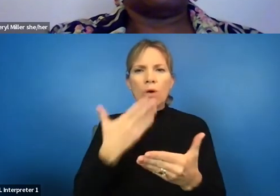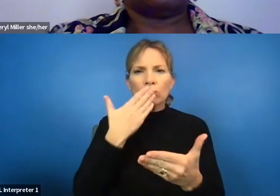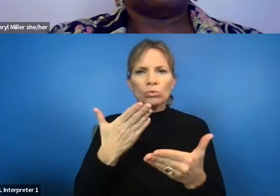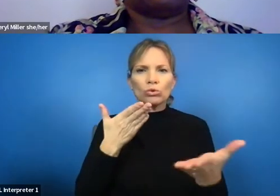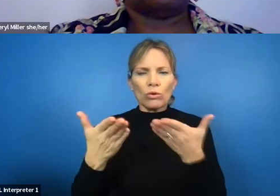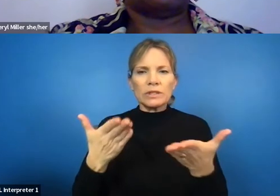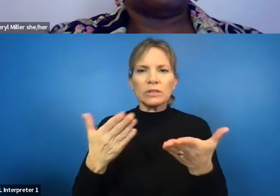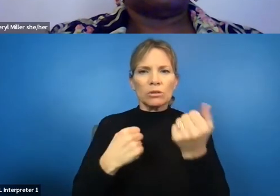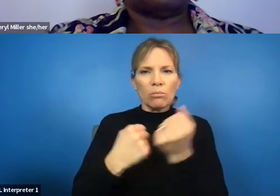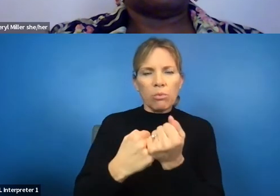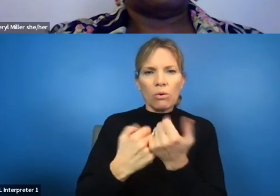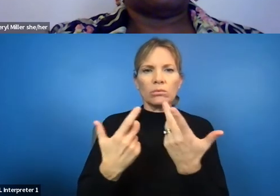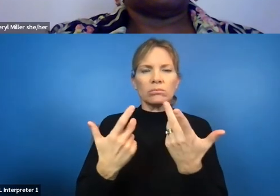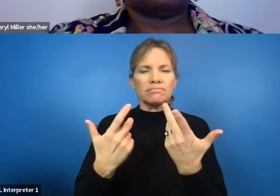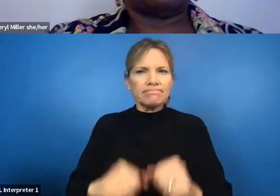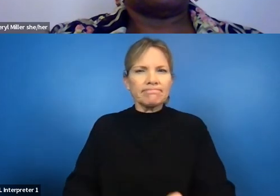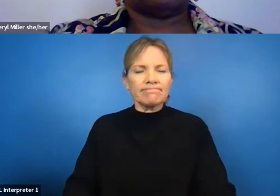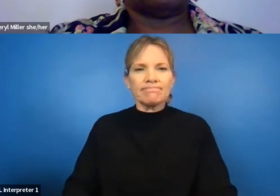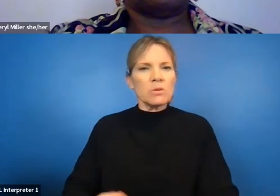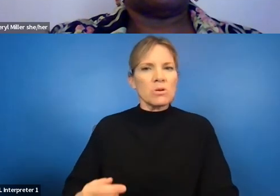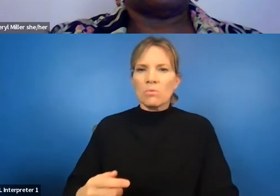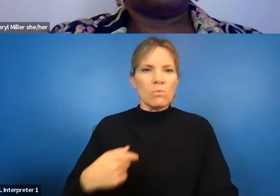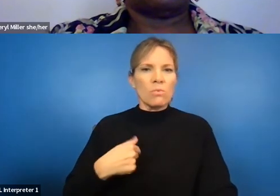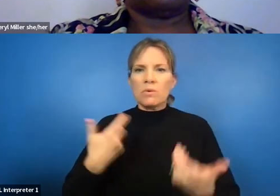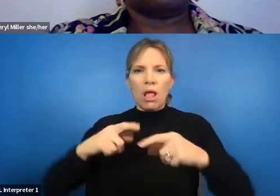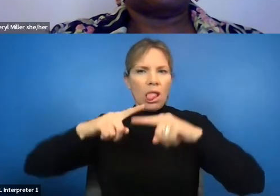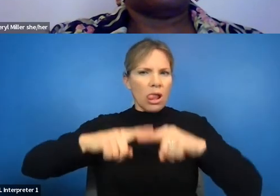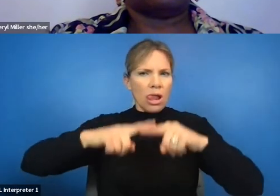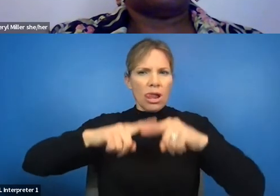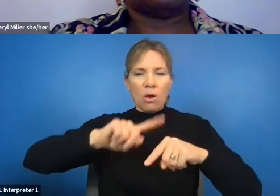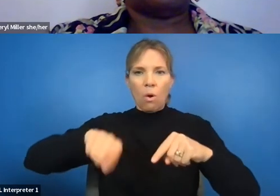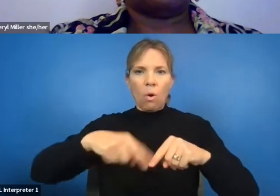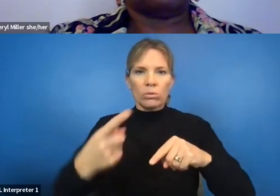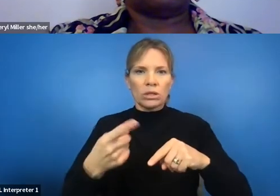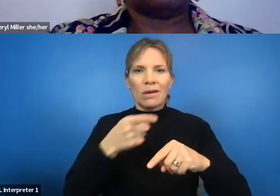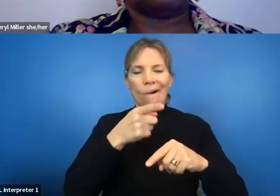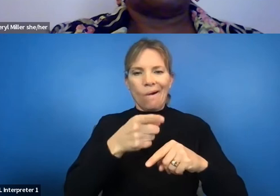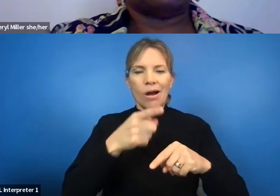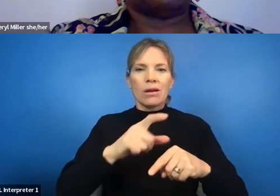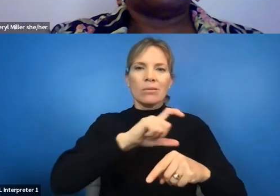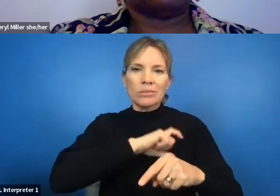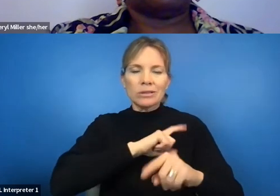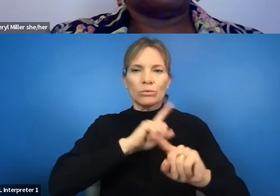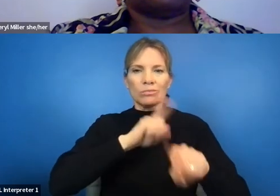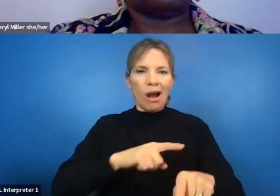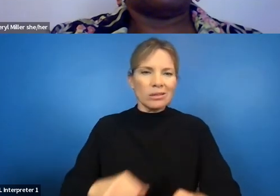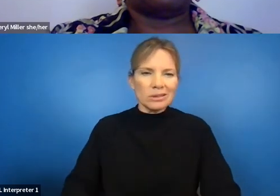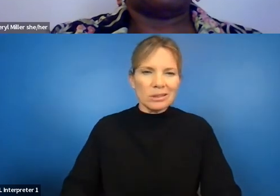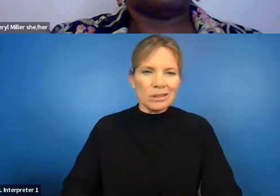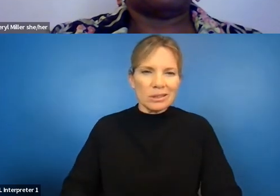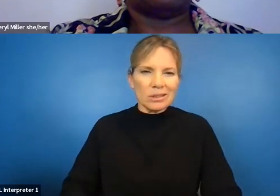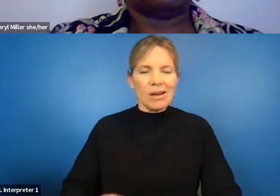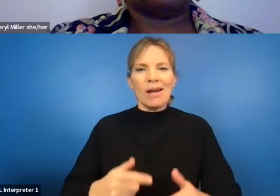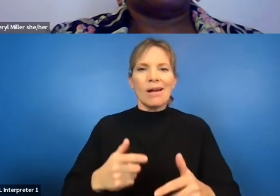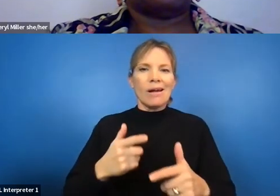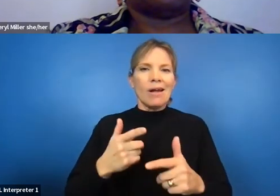support, so it's not a guessing game, and so that we don't have to rely solely on police response to be the response when folks